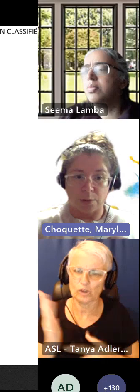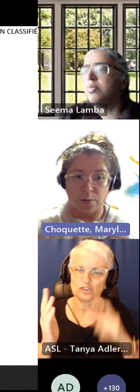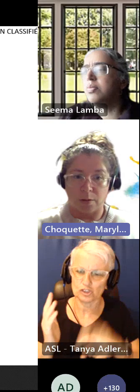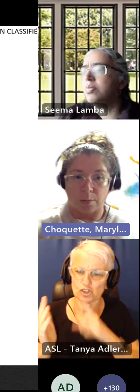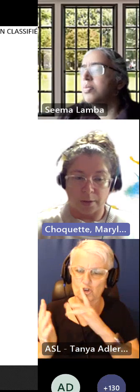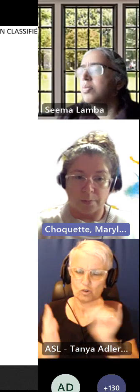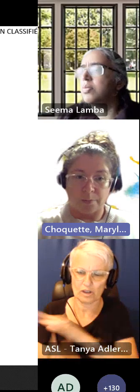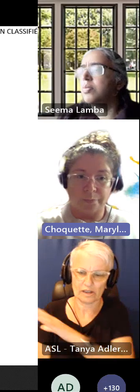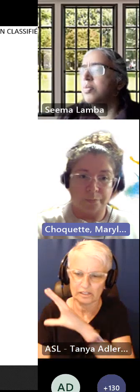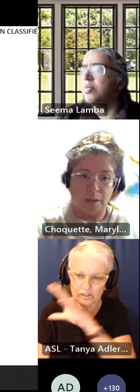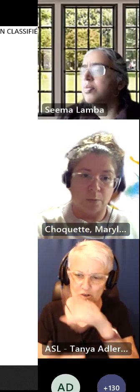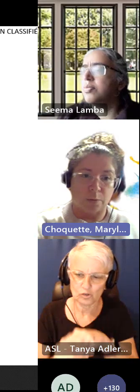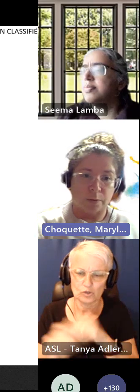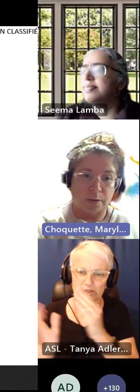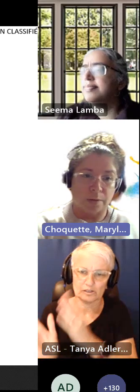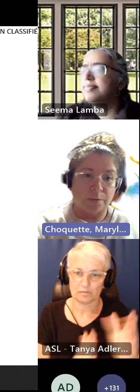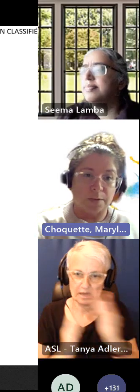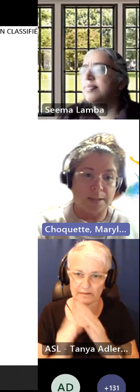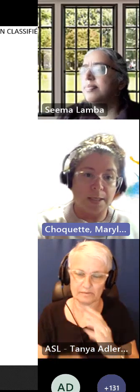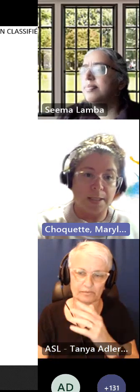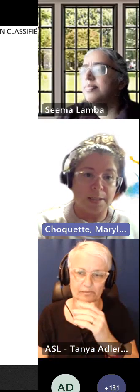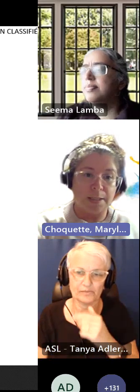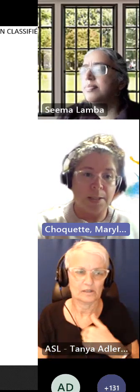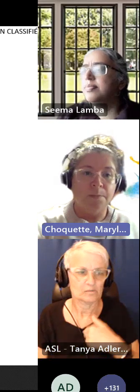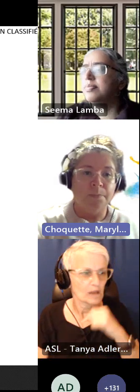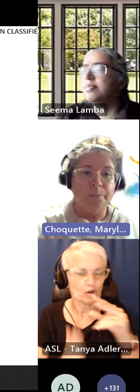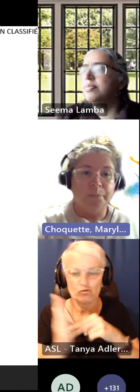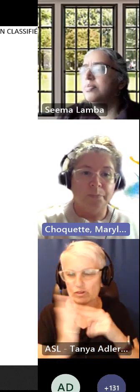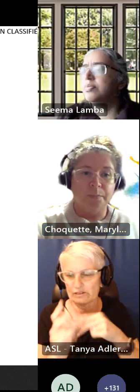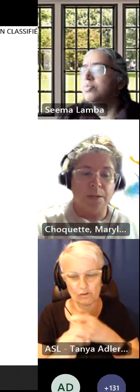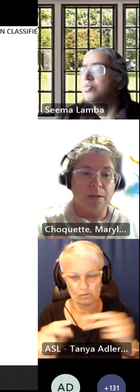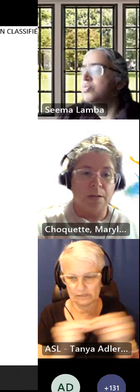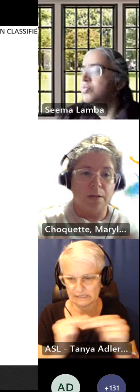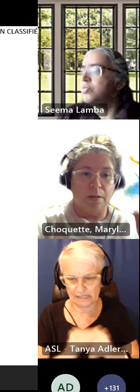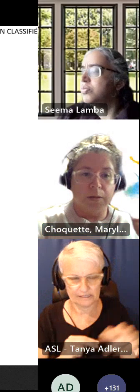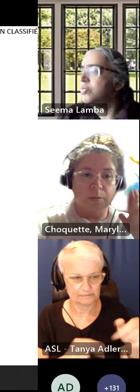going into a plan. I won't read off the slides.